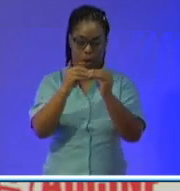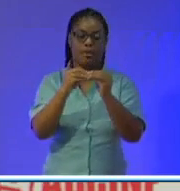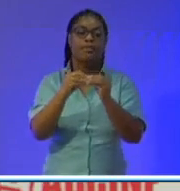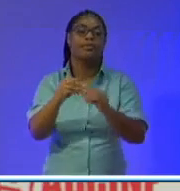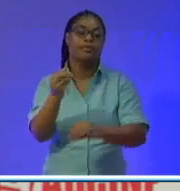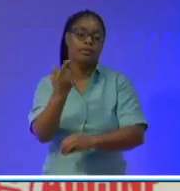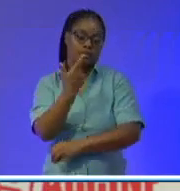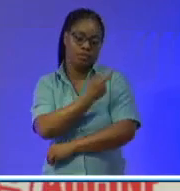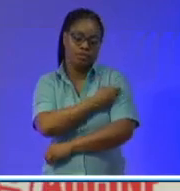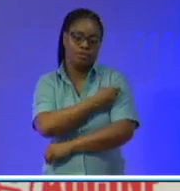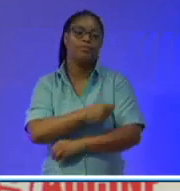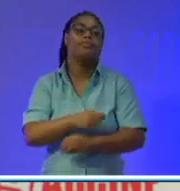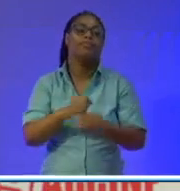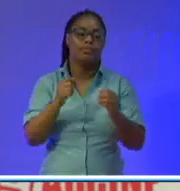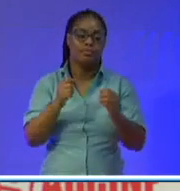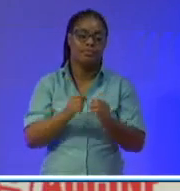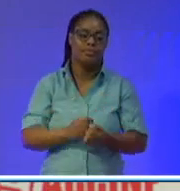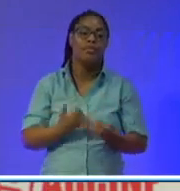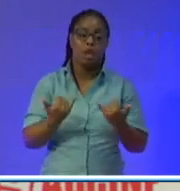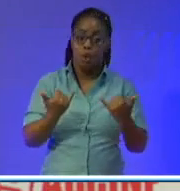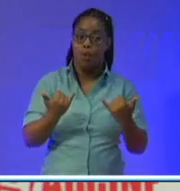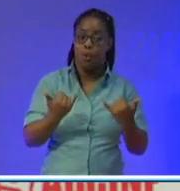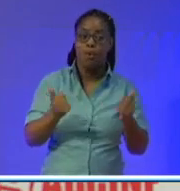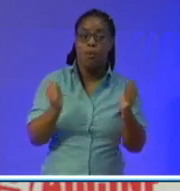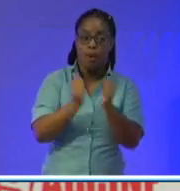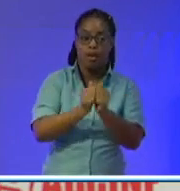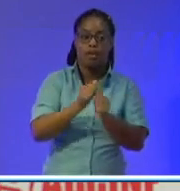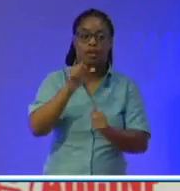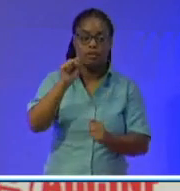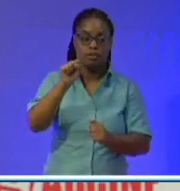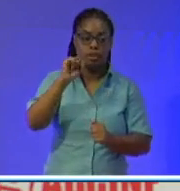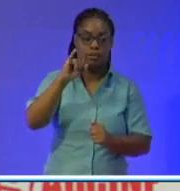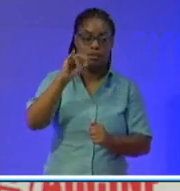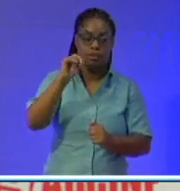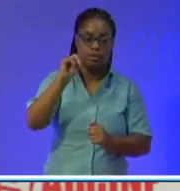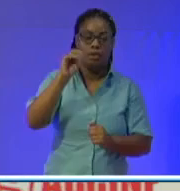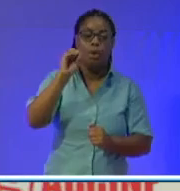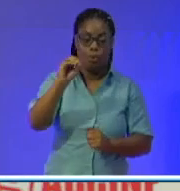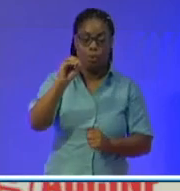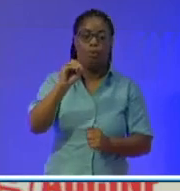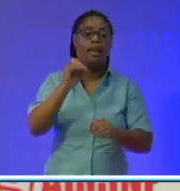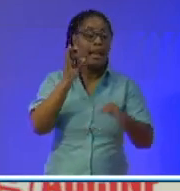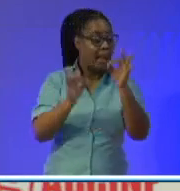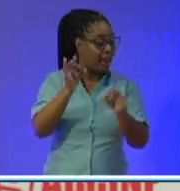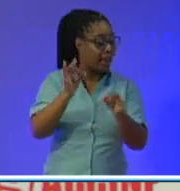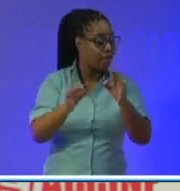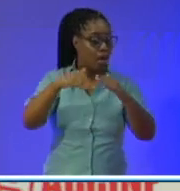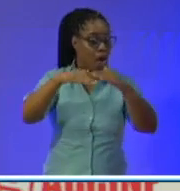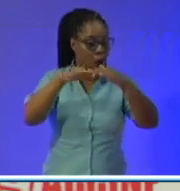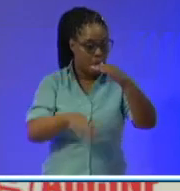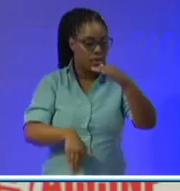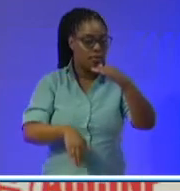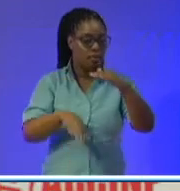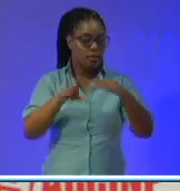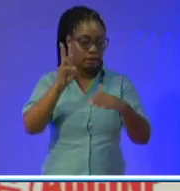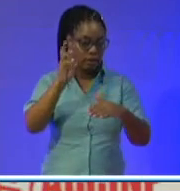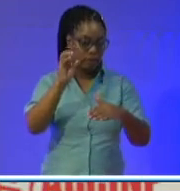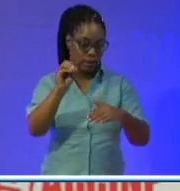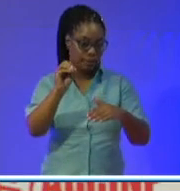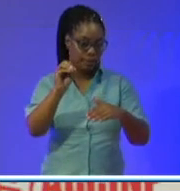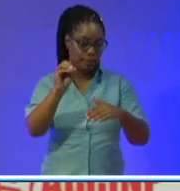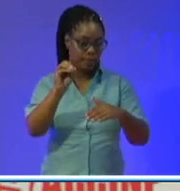For Sinopharm recipients, if you are under 60, you have to provide a